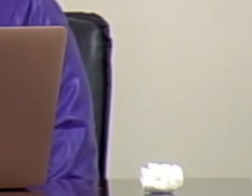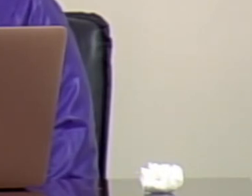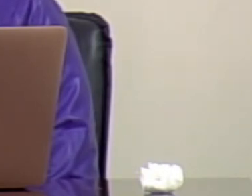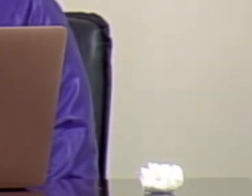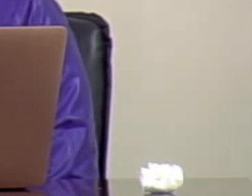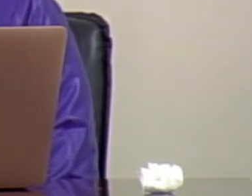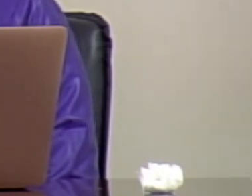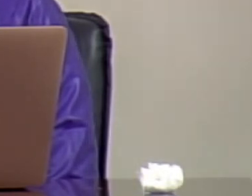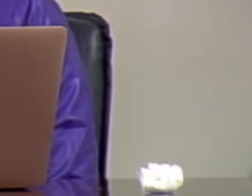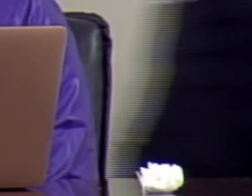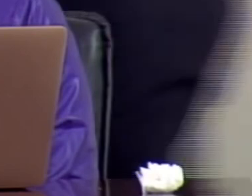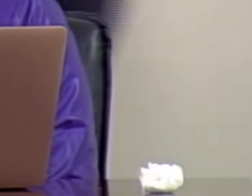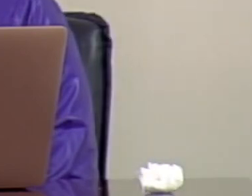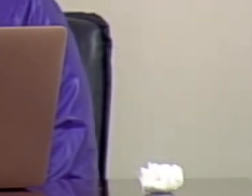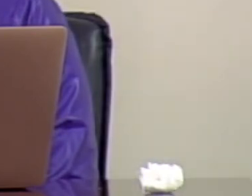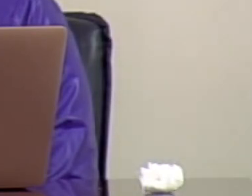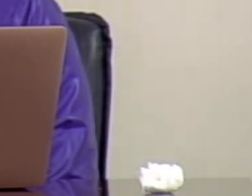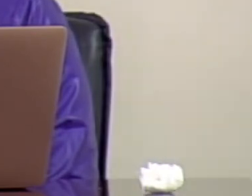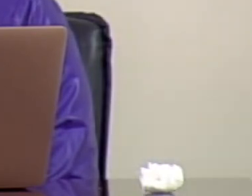bi.